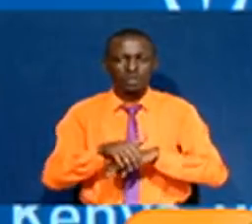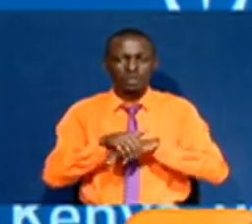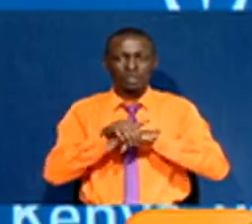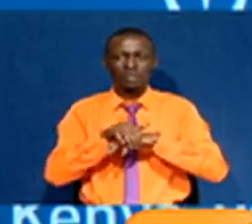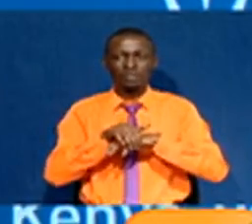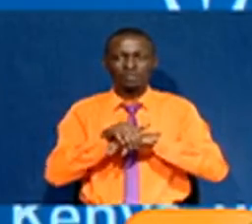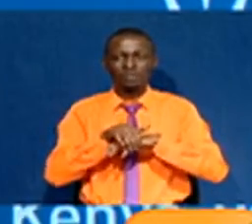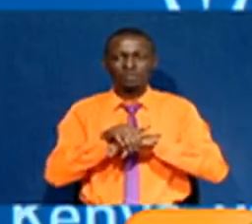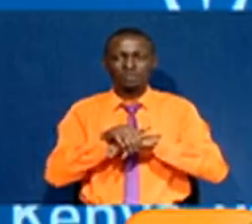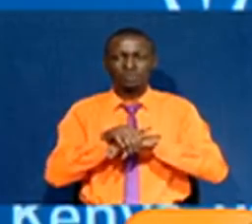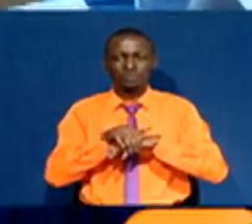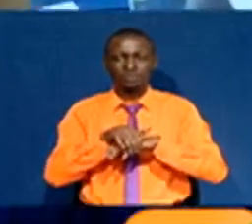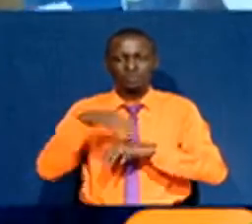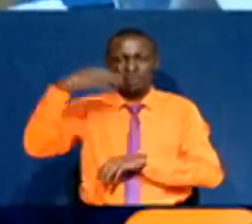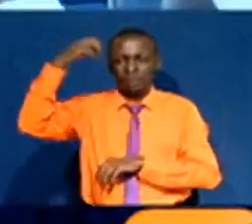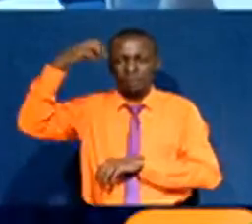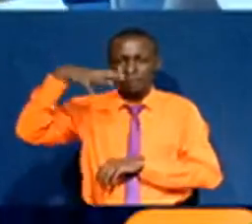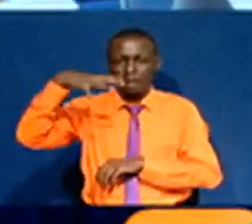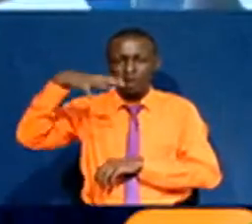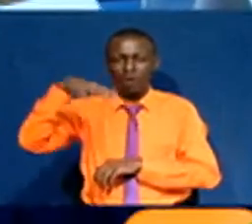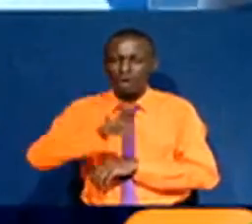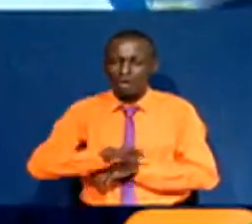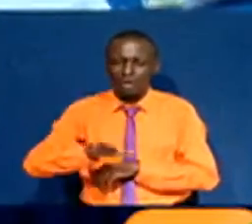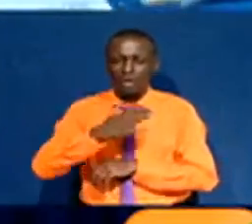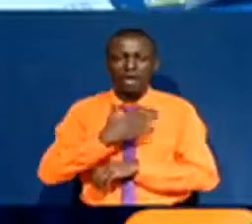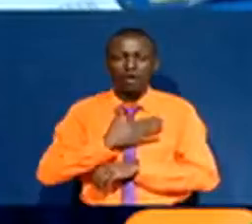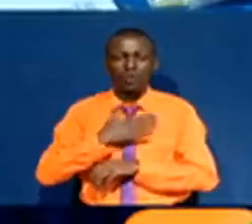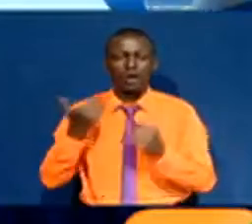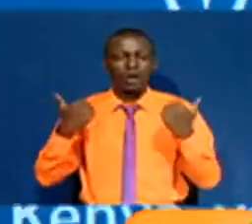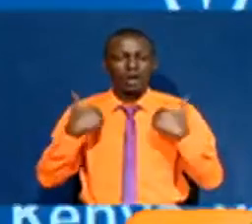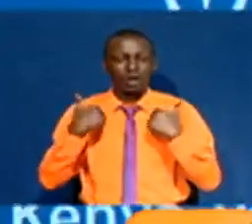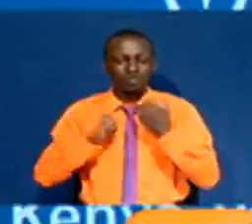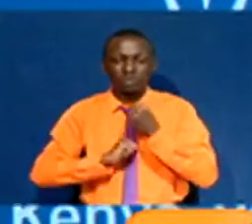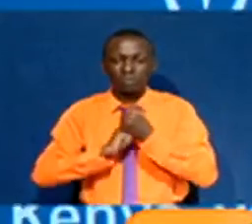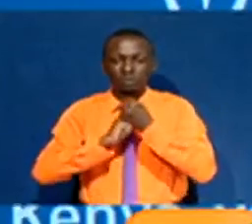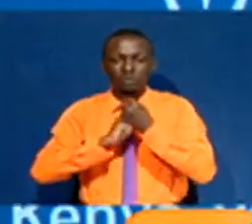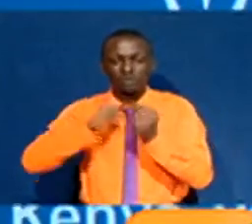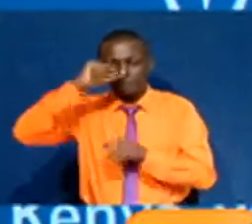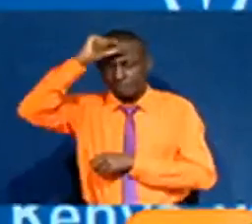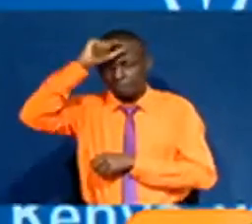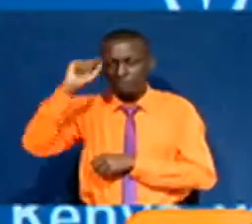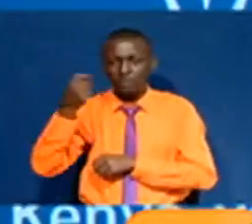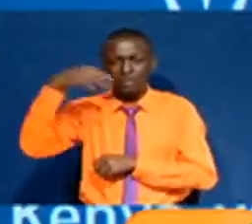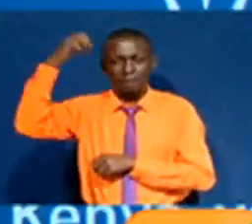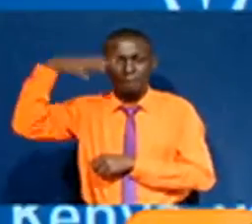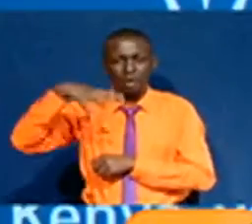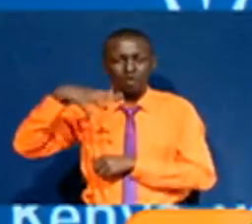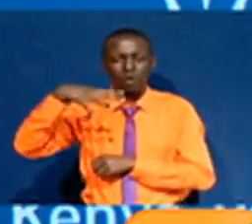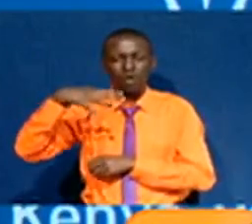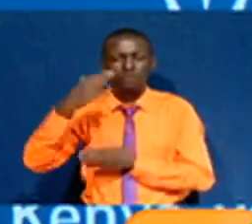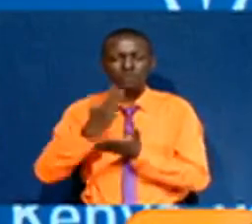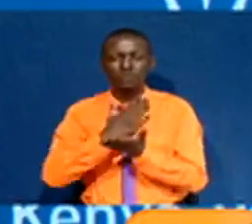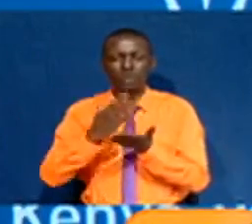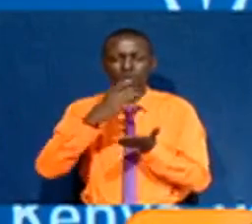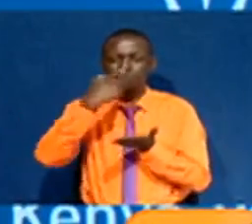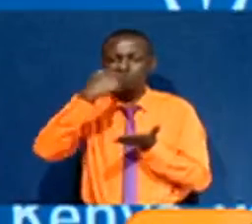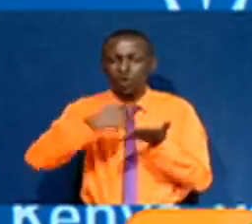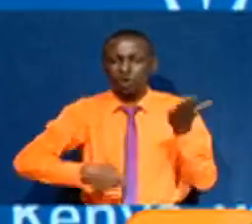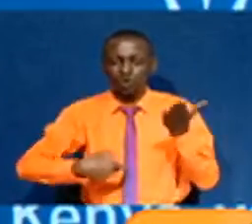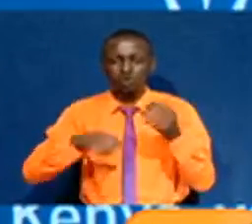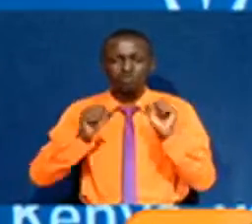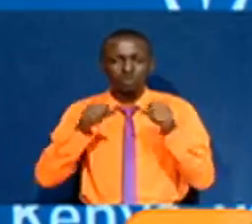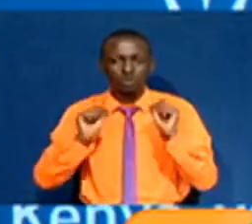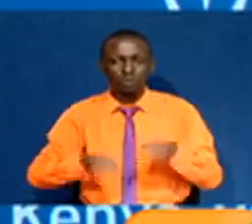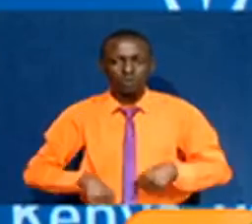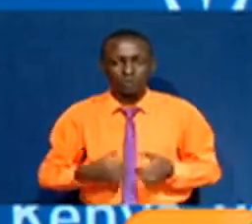1 MVA worth of power coming to our site. The more support we can get from government, from Kenya Power, in sharing that cost up to the meter, beyond